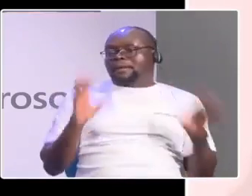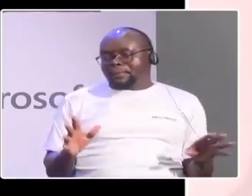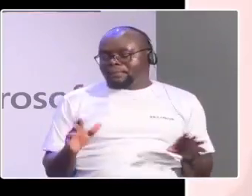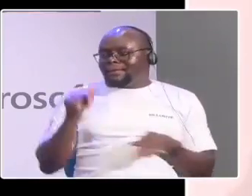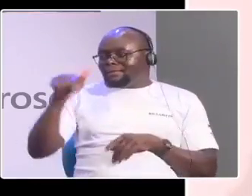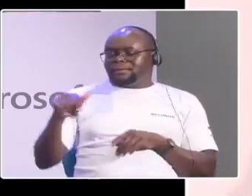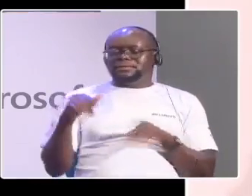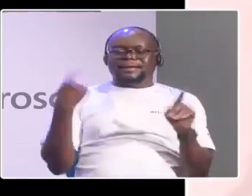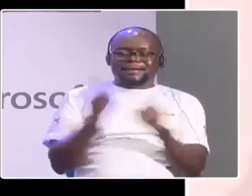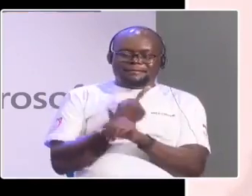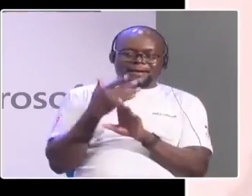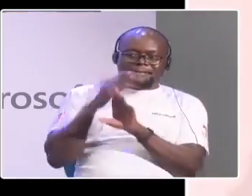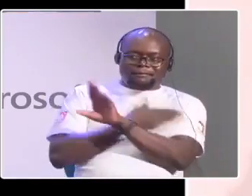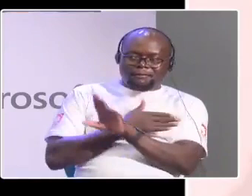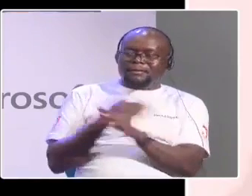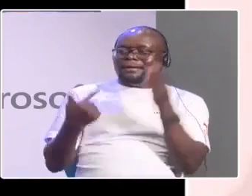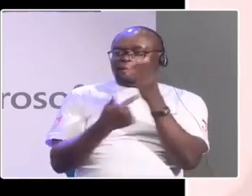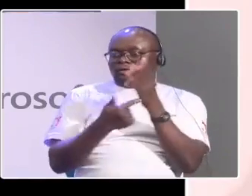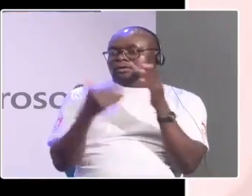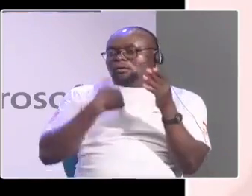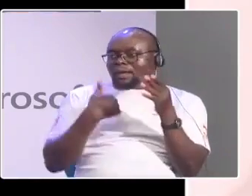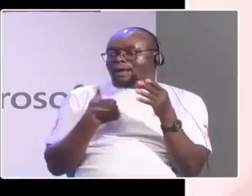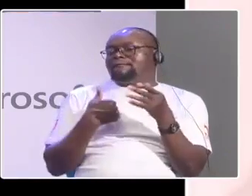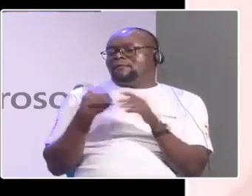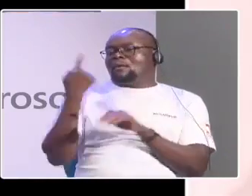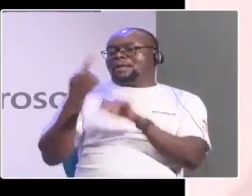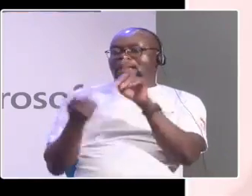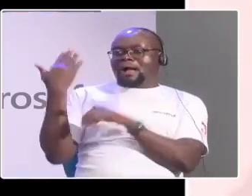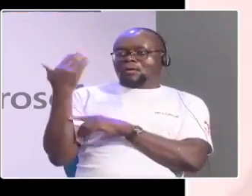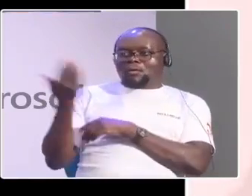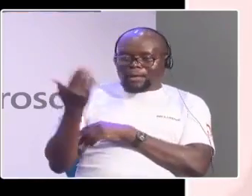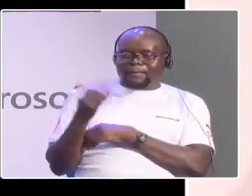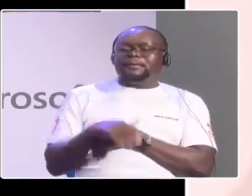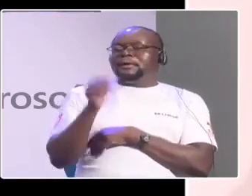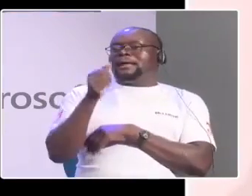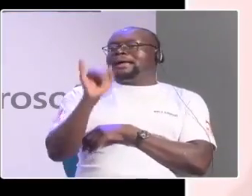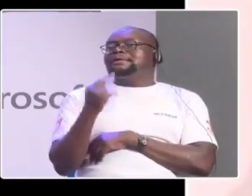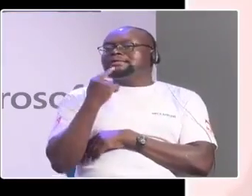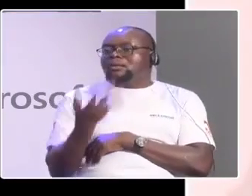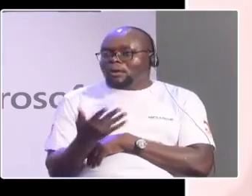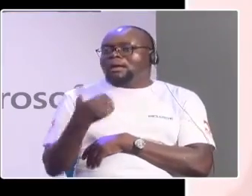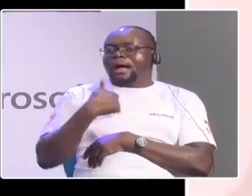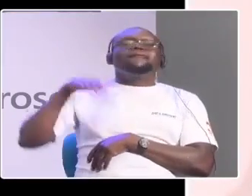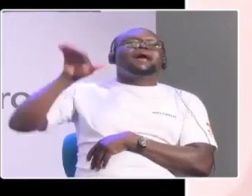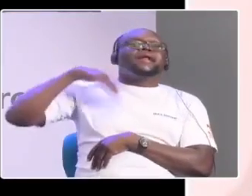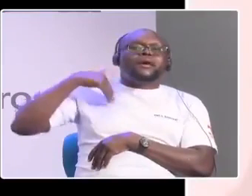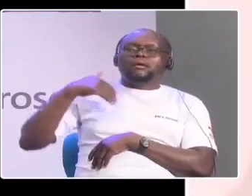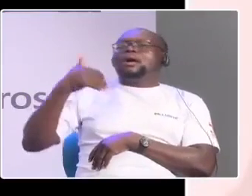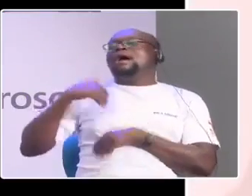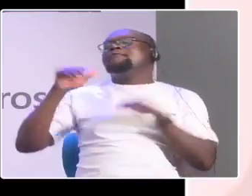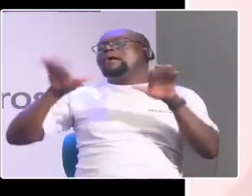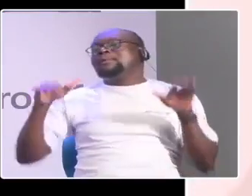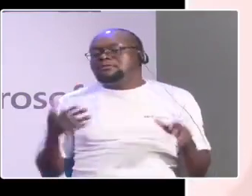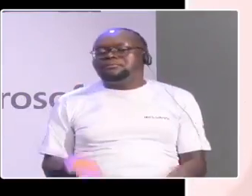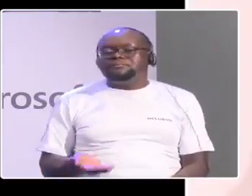is really different than the technology we had just a year ago, where the AI would say, there is a dog, there is a